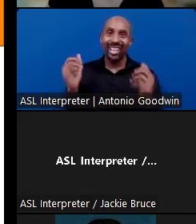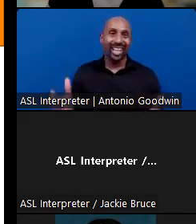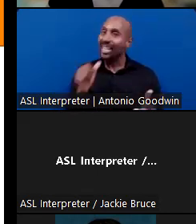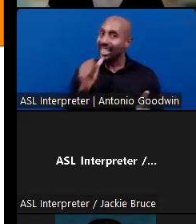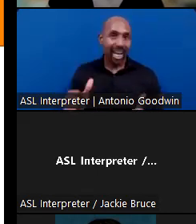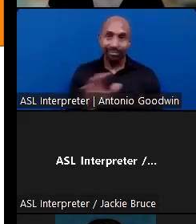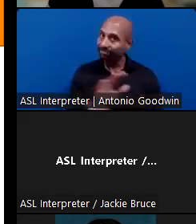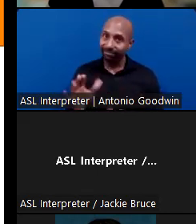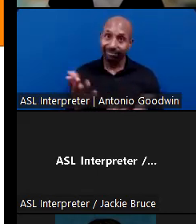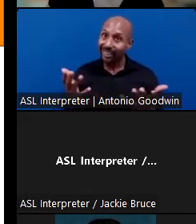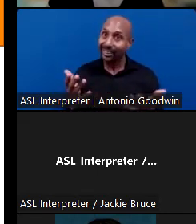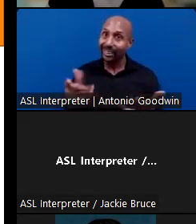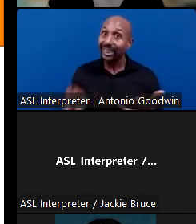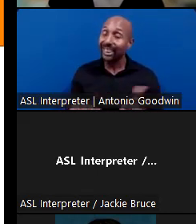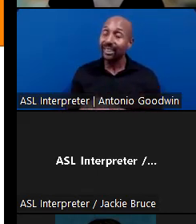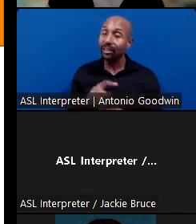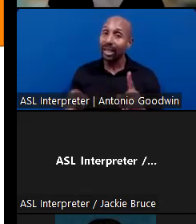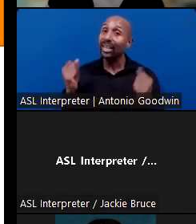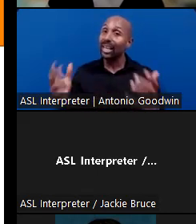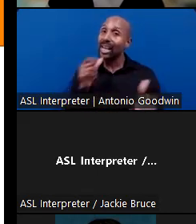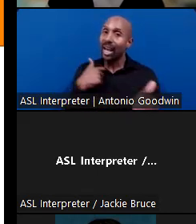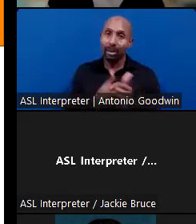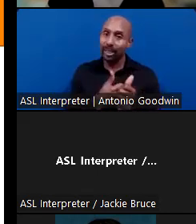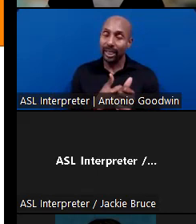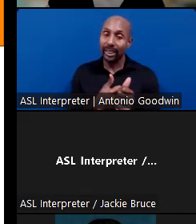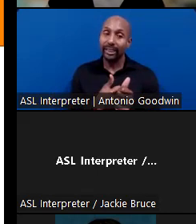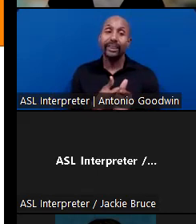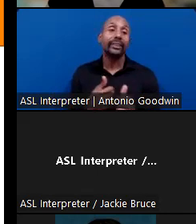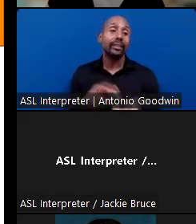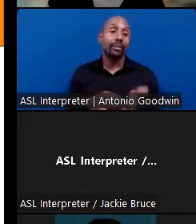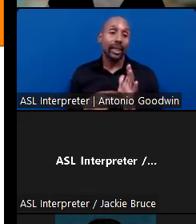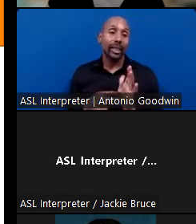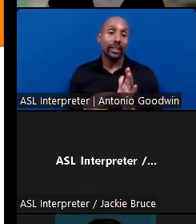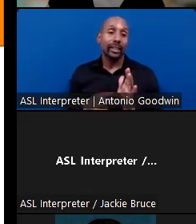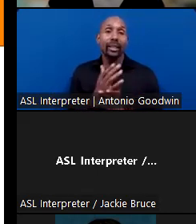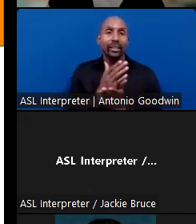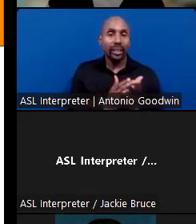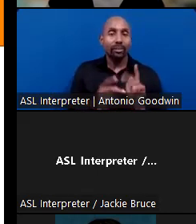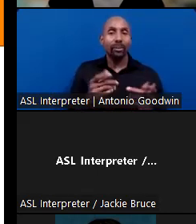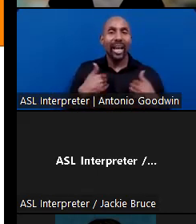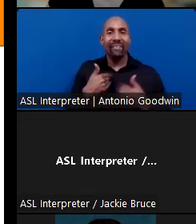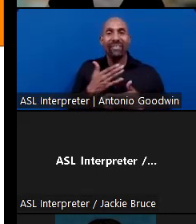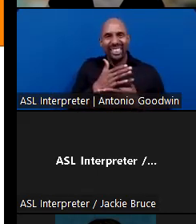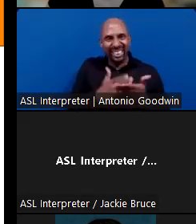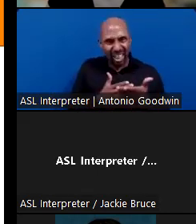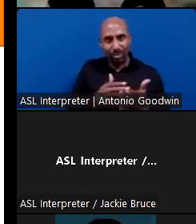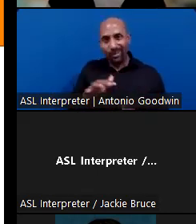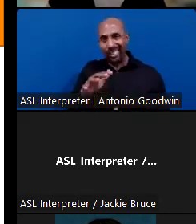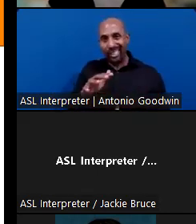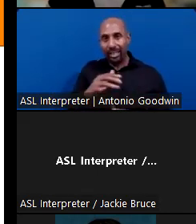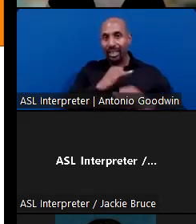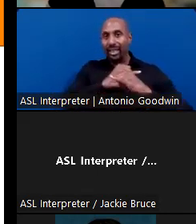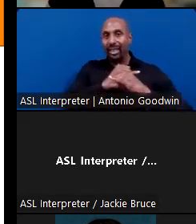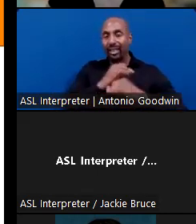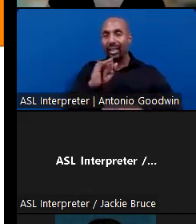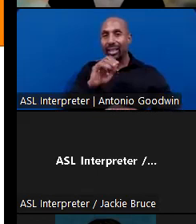some immunity from the vaccines. So I'm going to make the extrapolation that